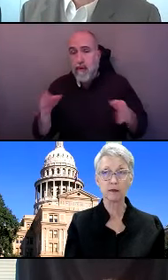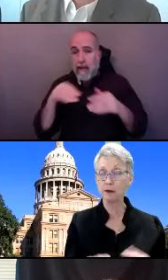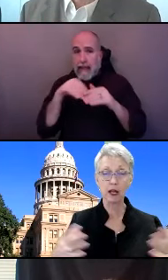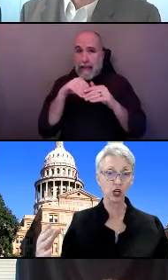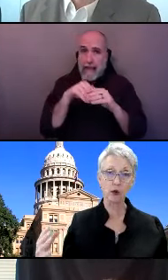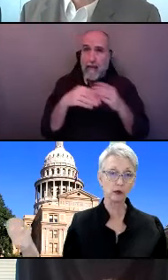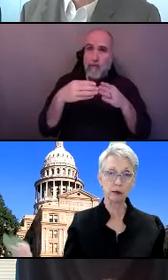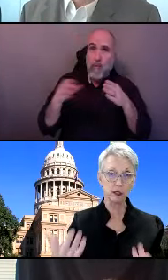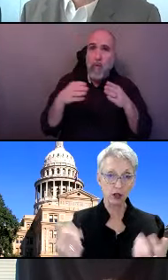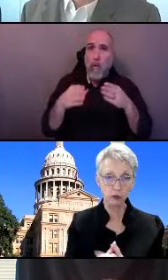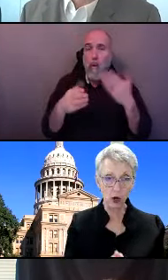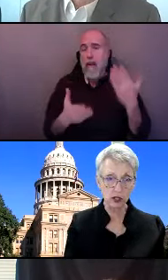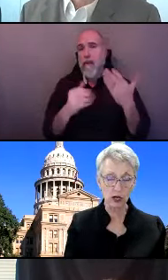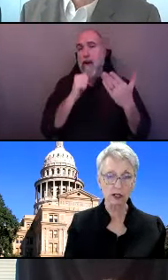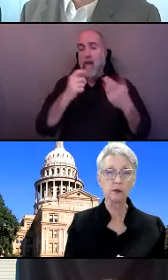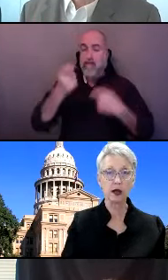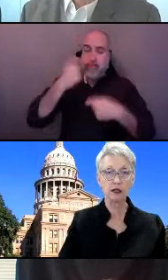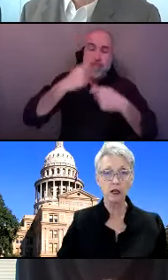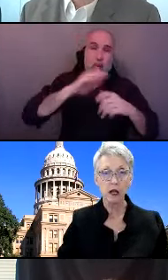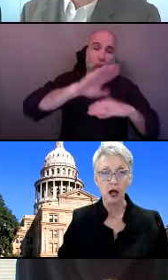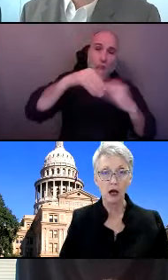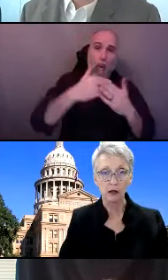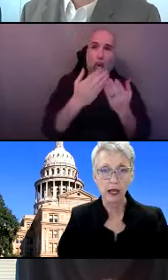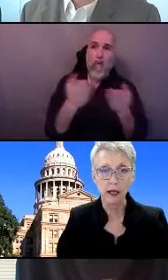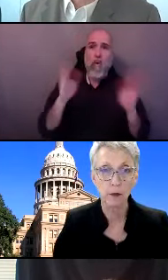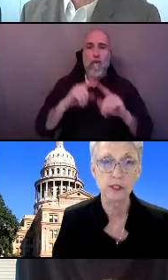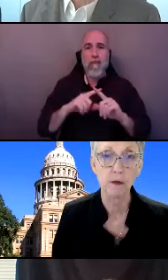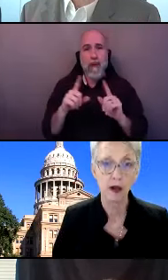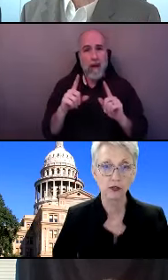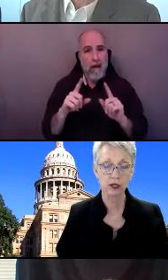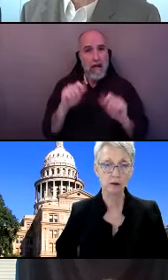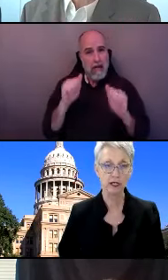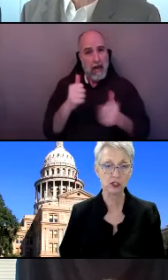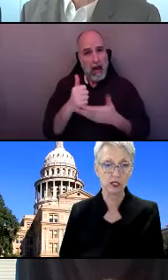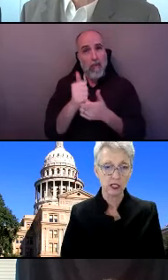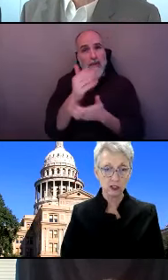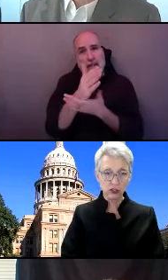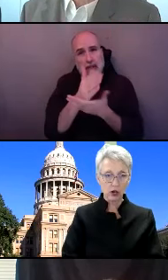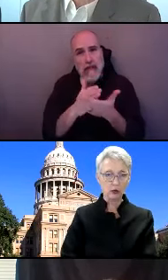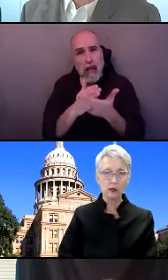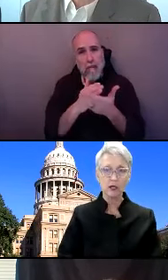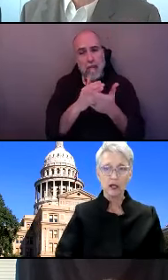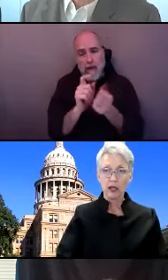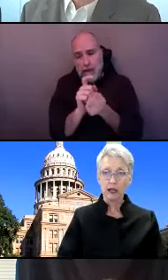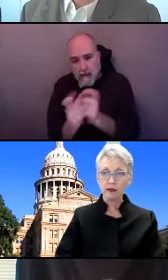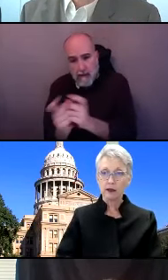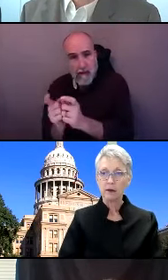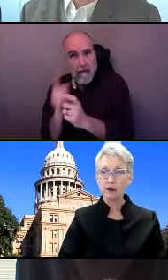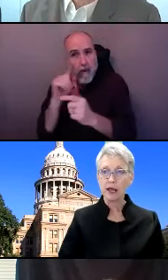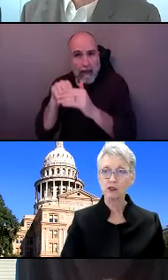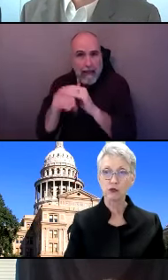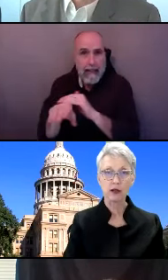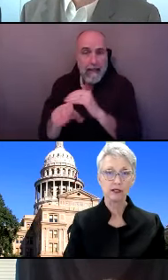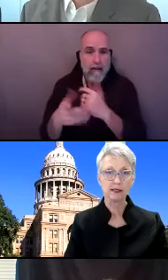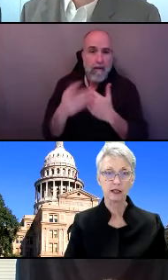these, maybe not go and replace all the wall sockets, but can help with some other accommodations getting into the home. And I'm